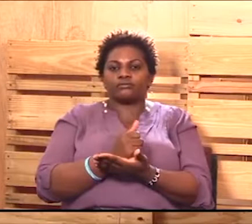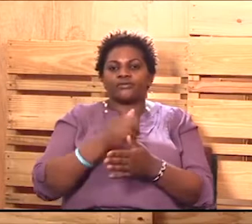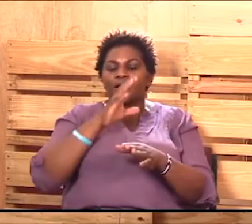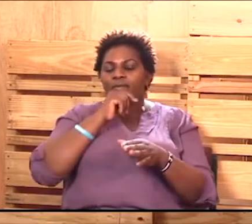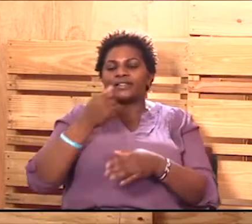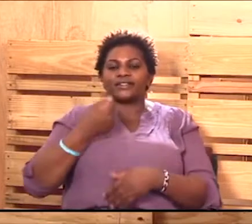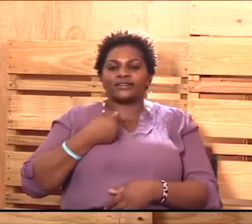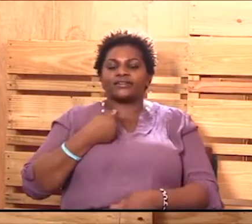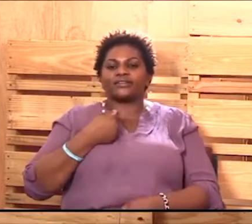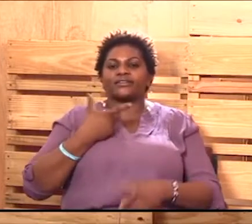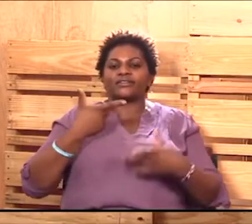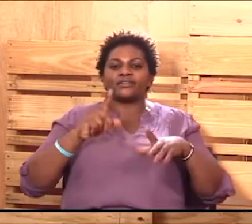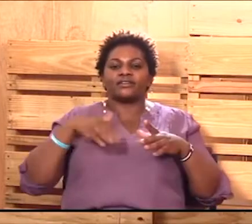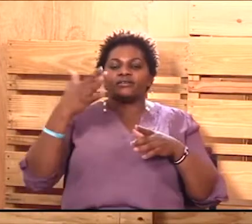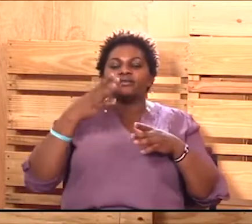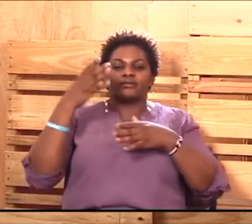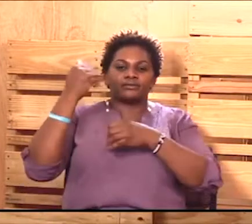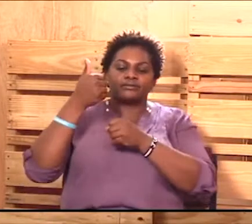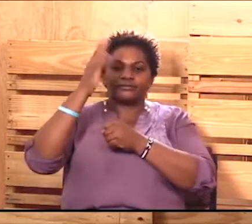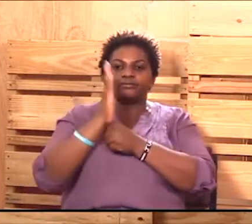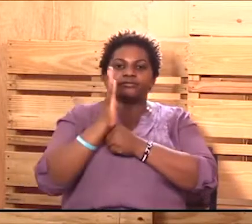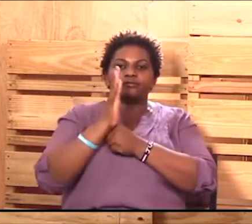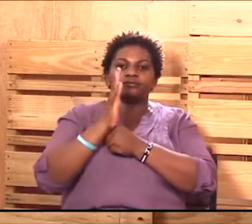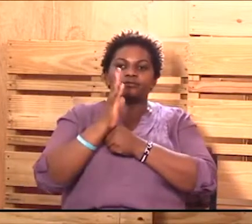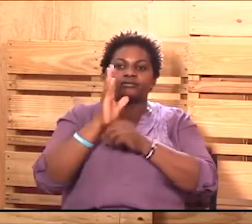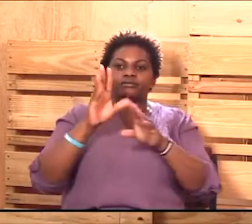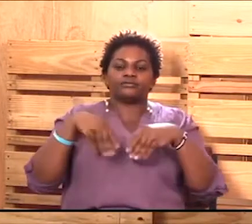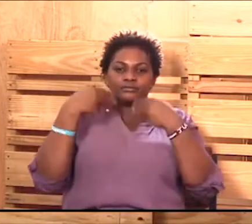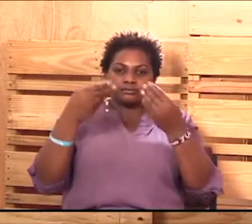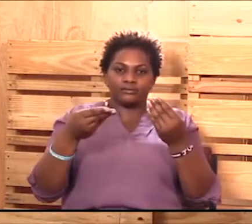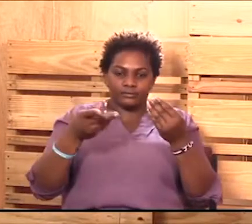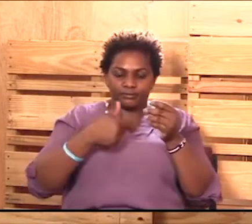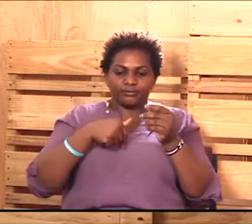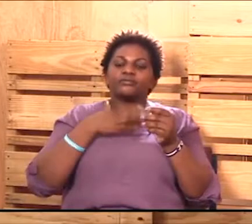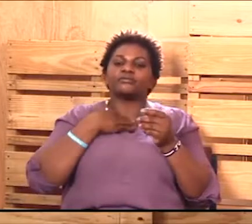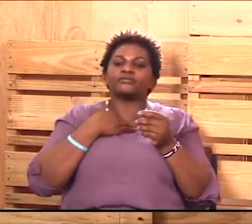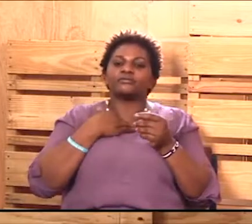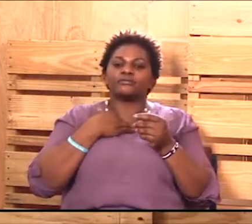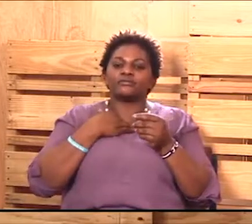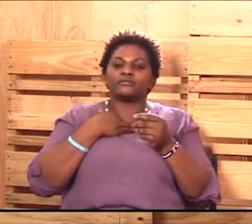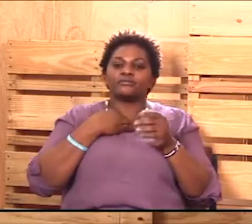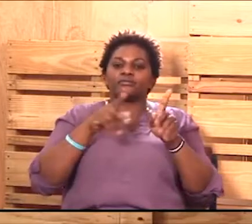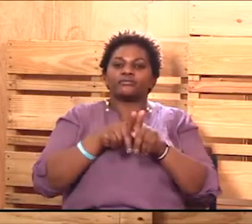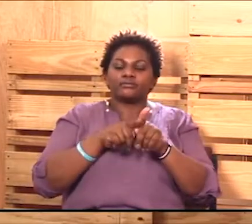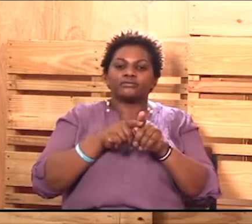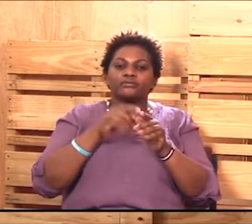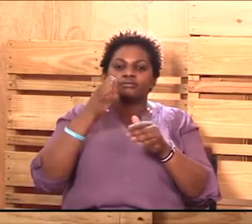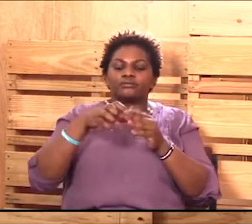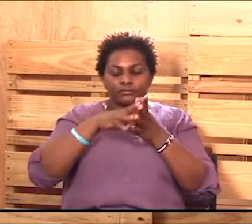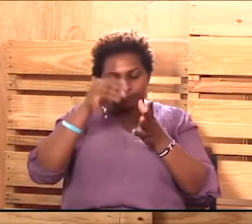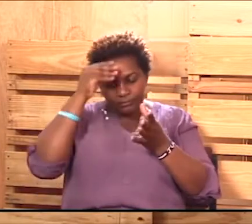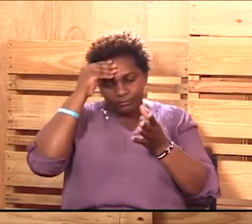boys and girls, let us always trust in God. He will provide for our needs. And even as we end this